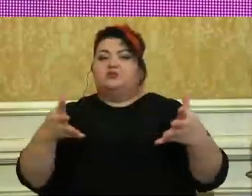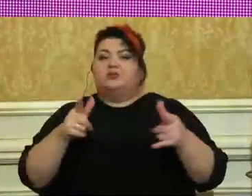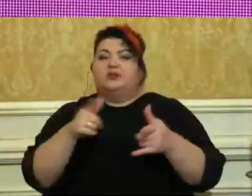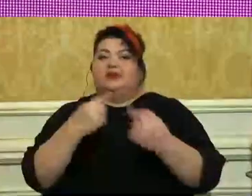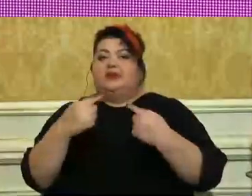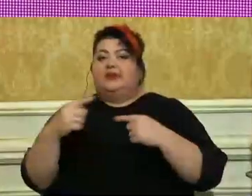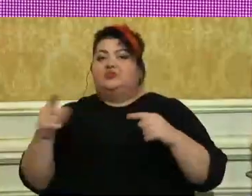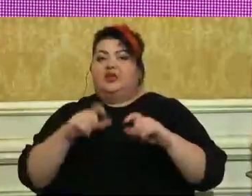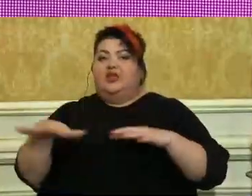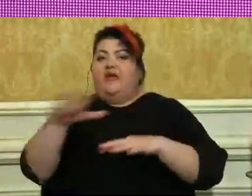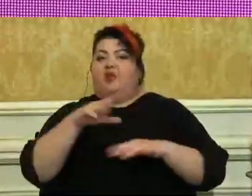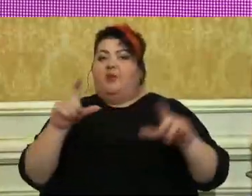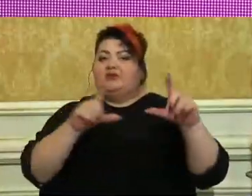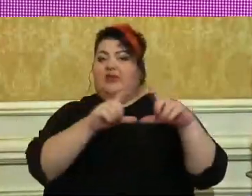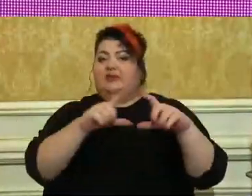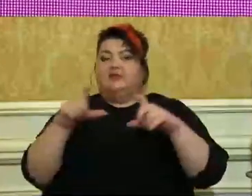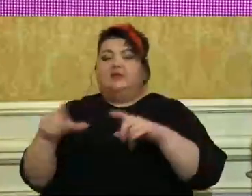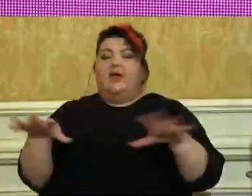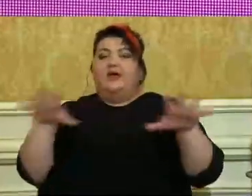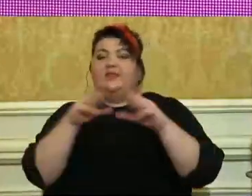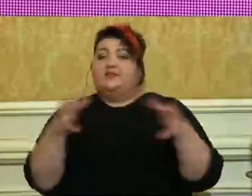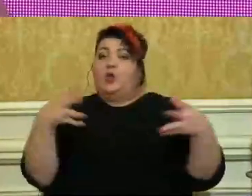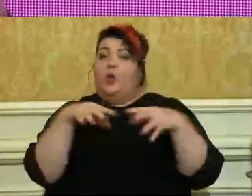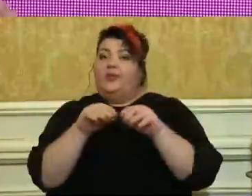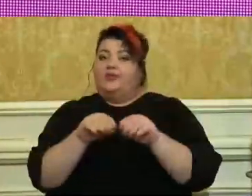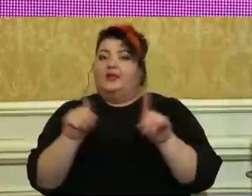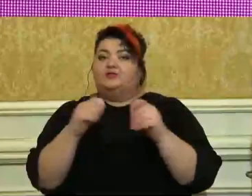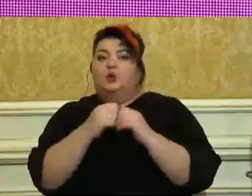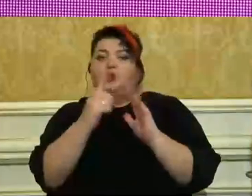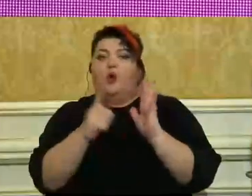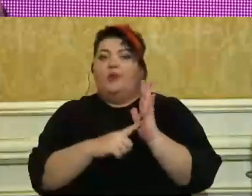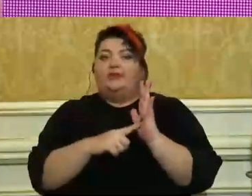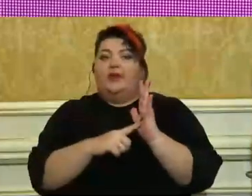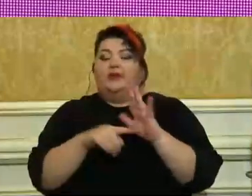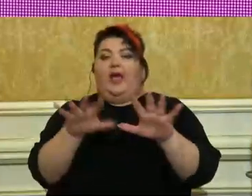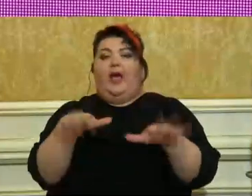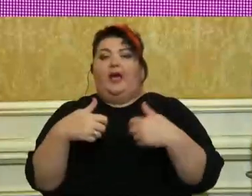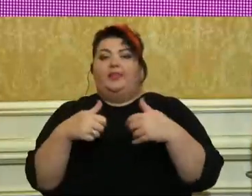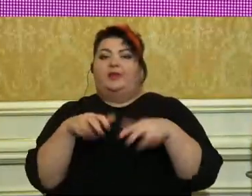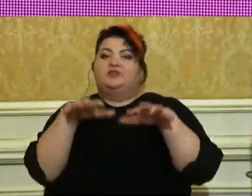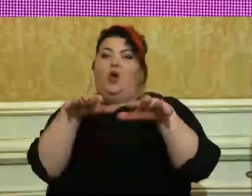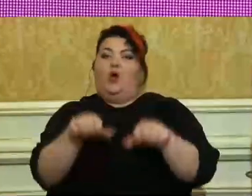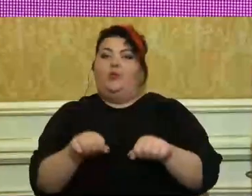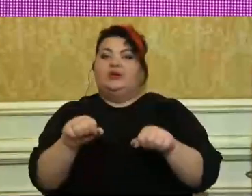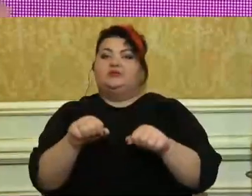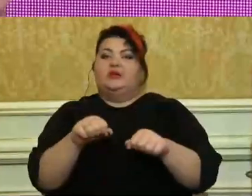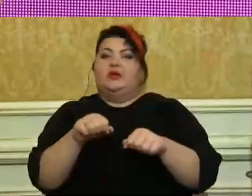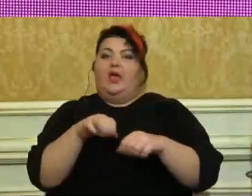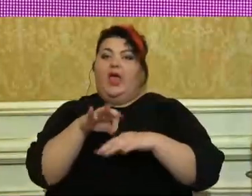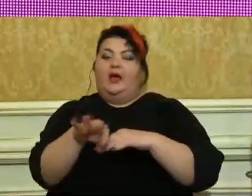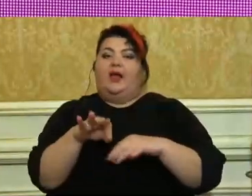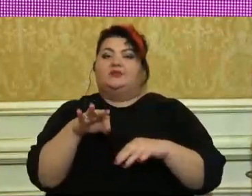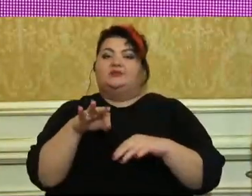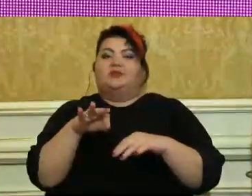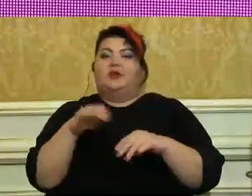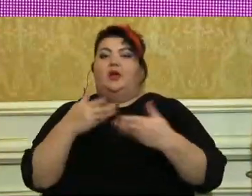all united, against the annexation, occupation, and aggression. We are